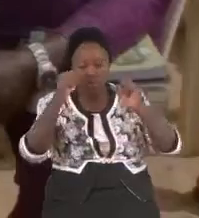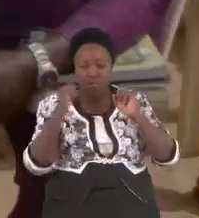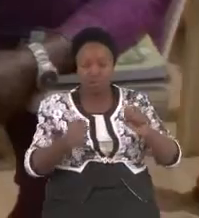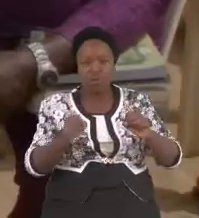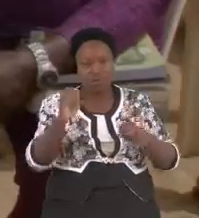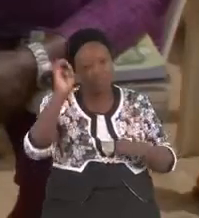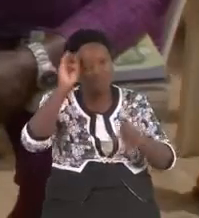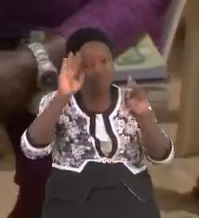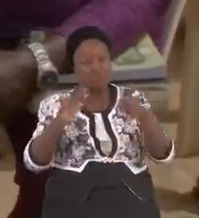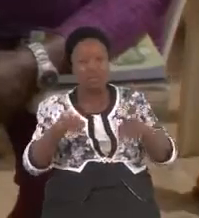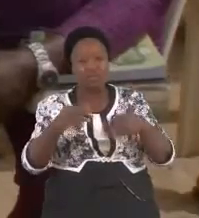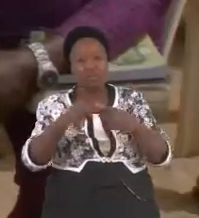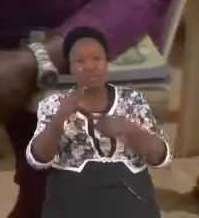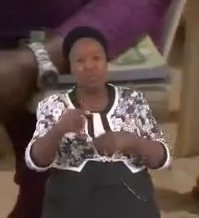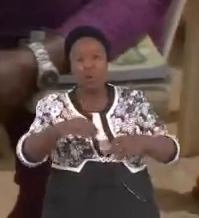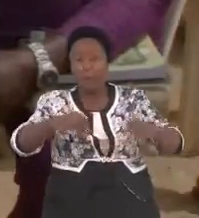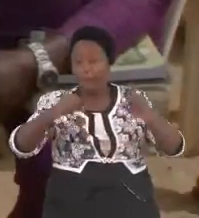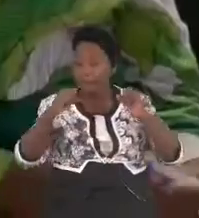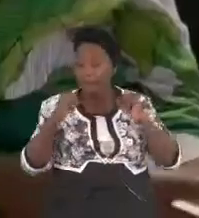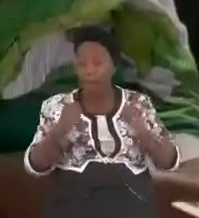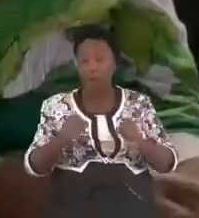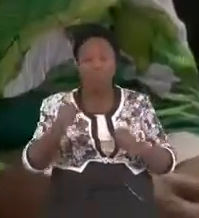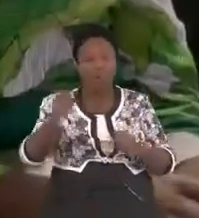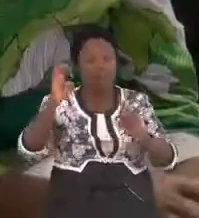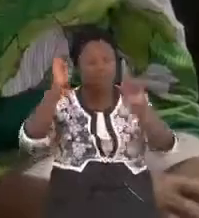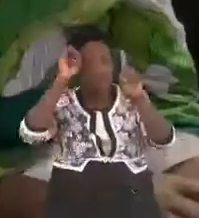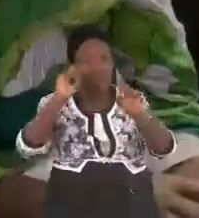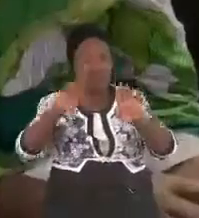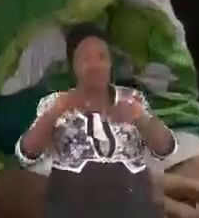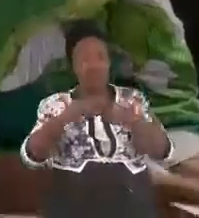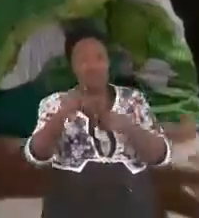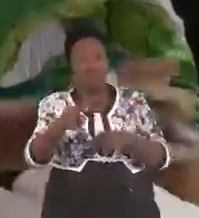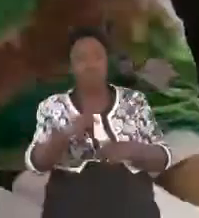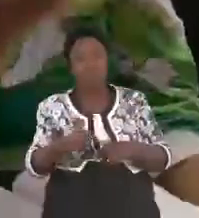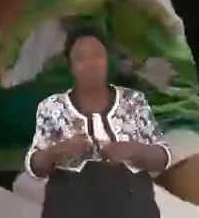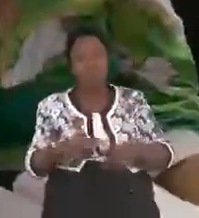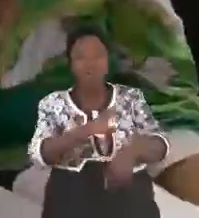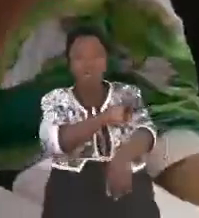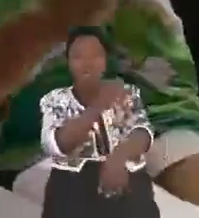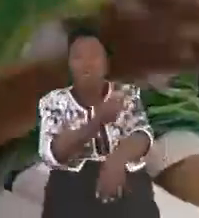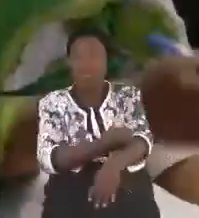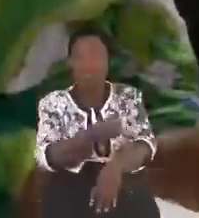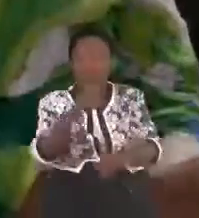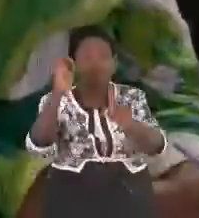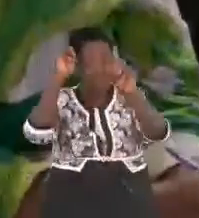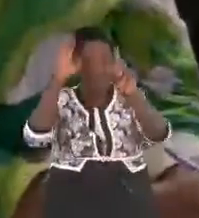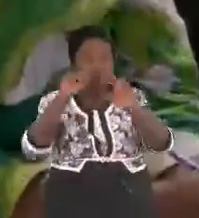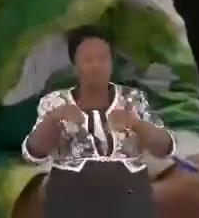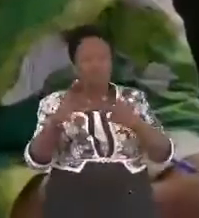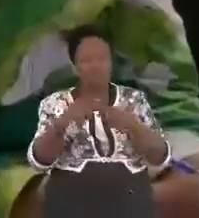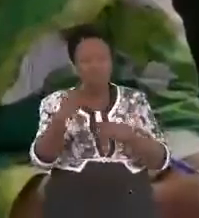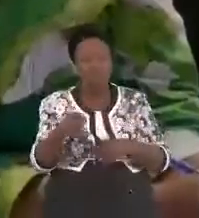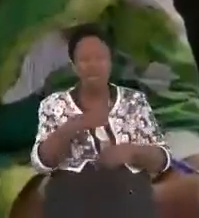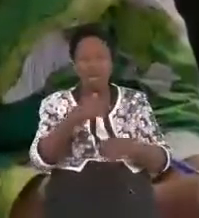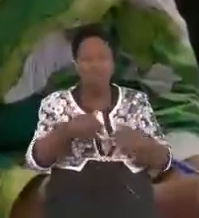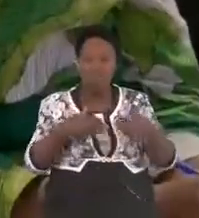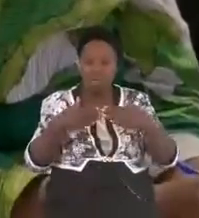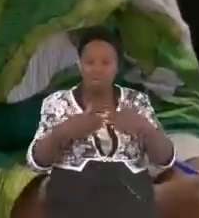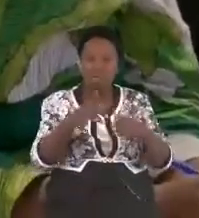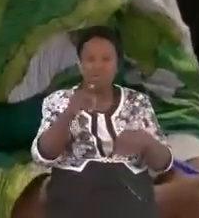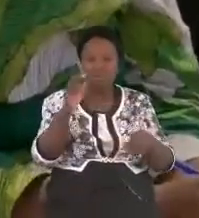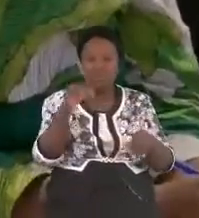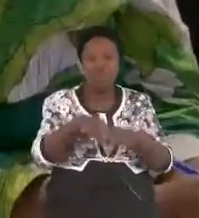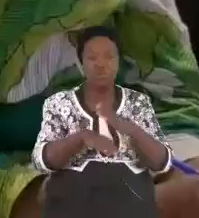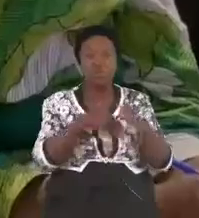you power it will give you ability it will give you and it will guide you into